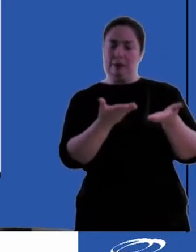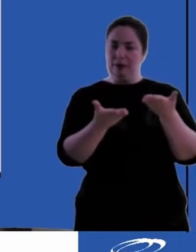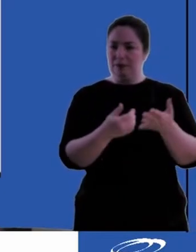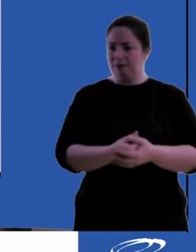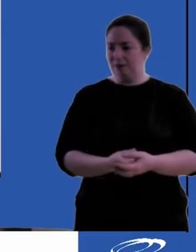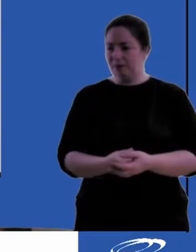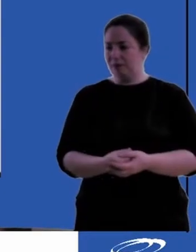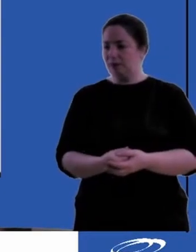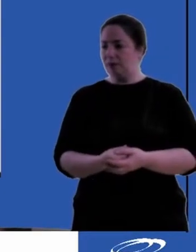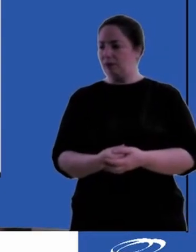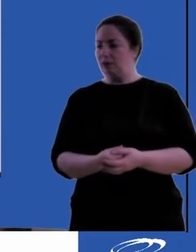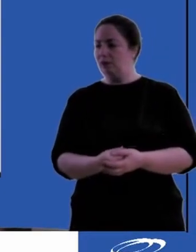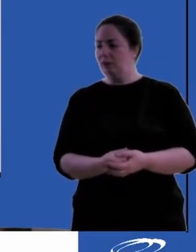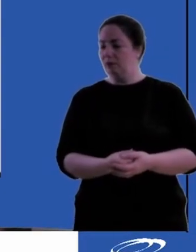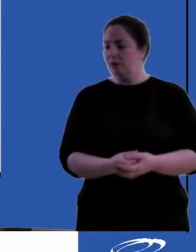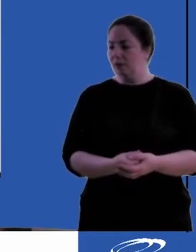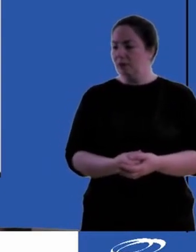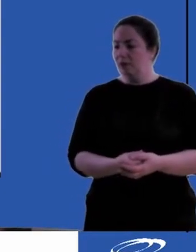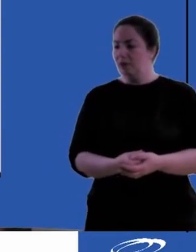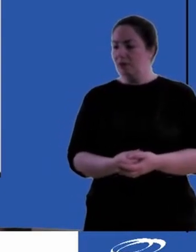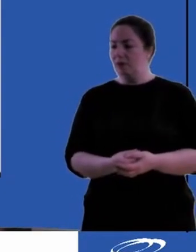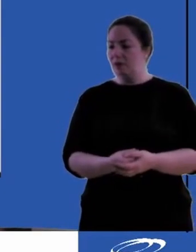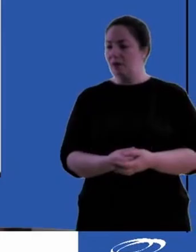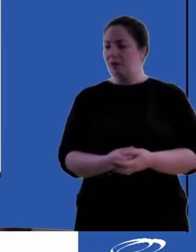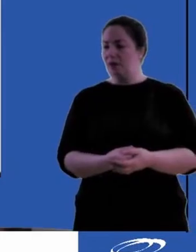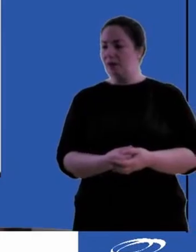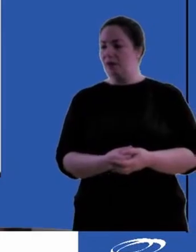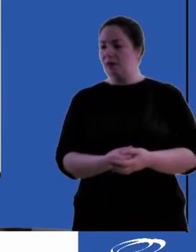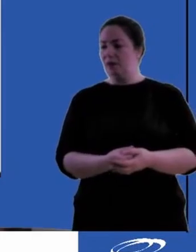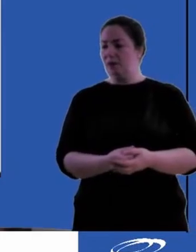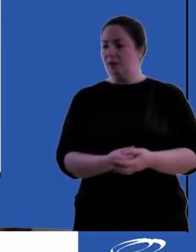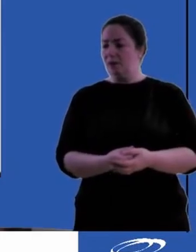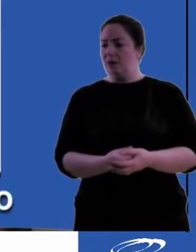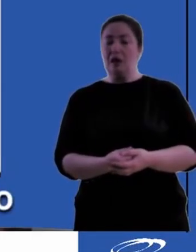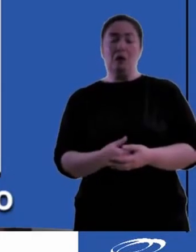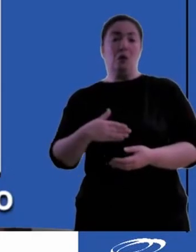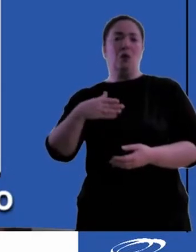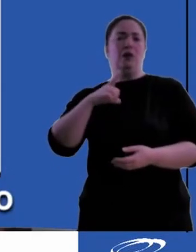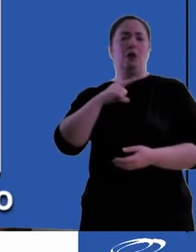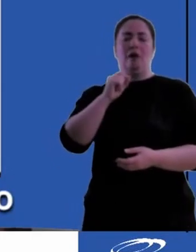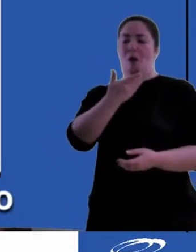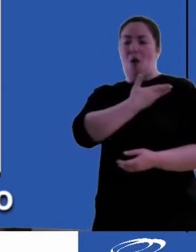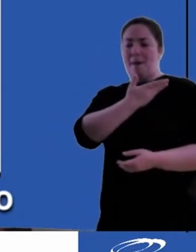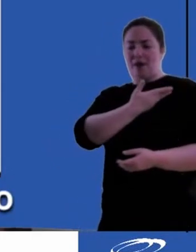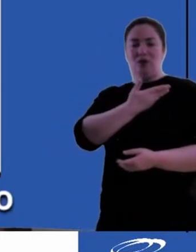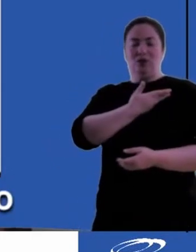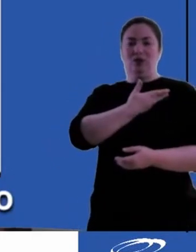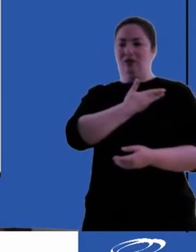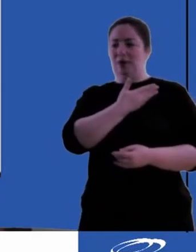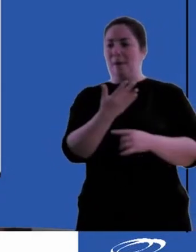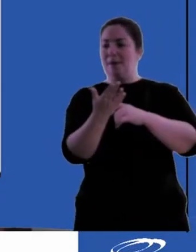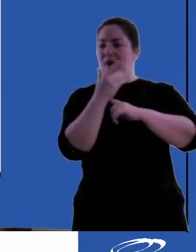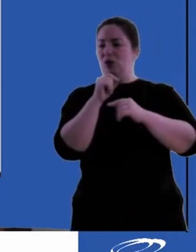story. So there was a fellow, an infectious disease fellow, Gino Tai, who came to me when he was here at Mayo, and he